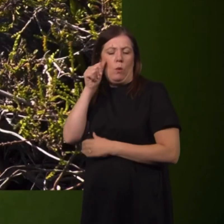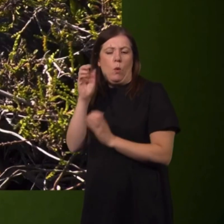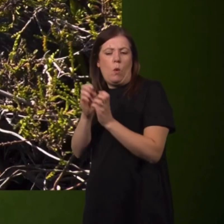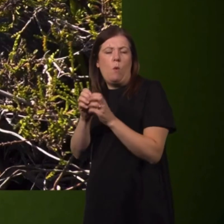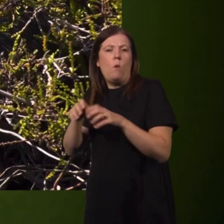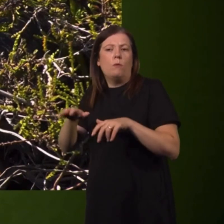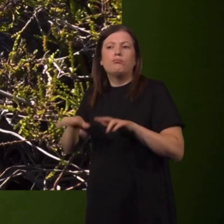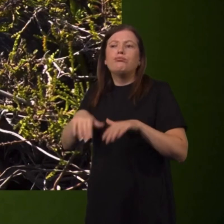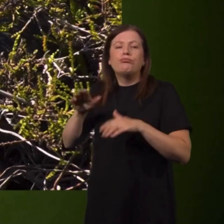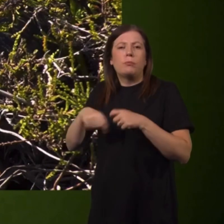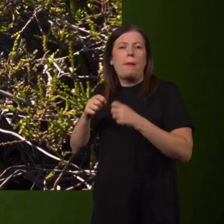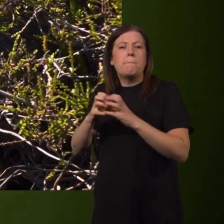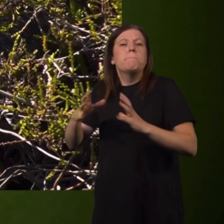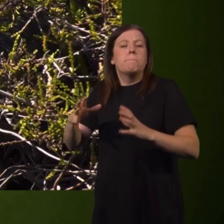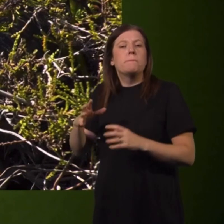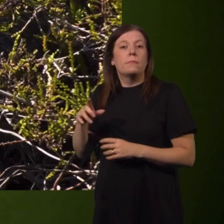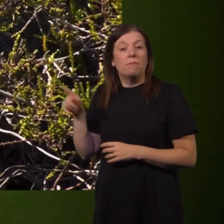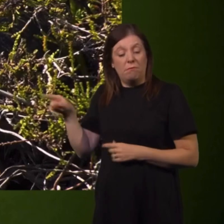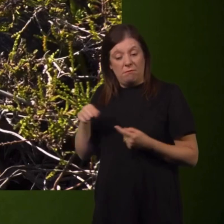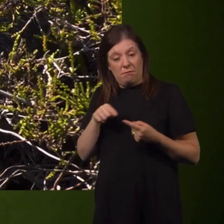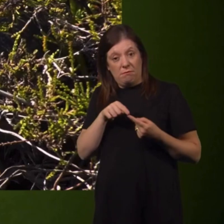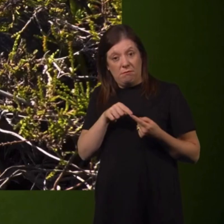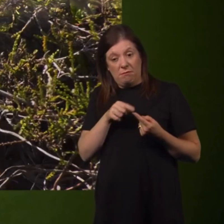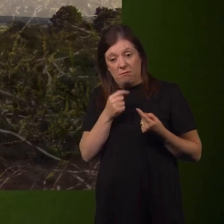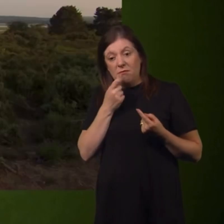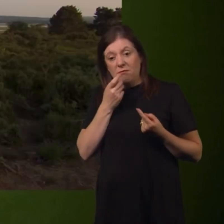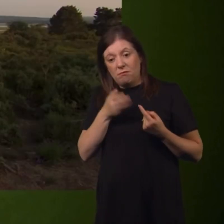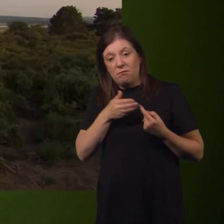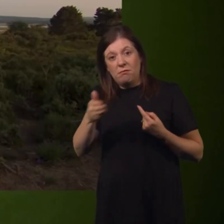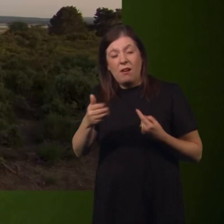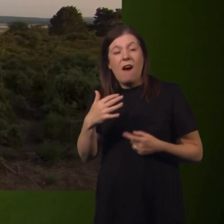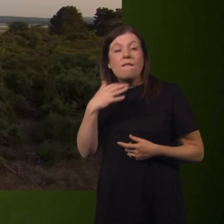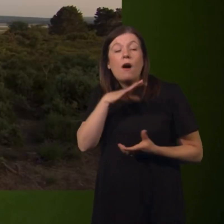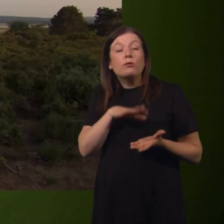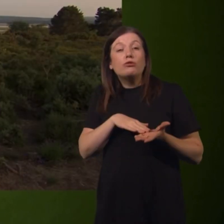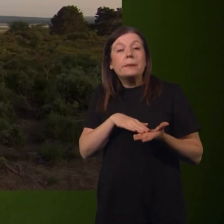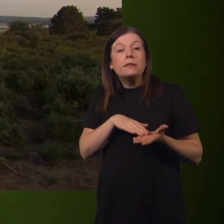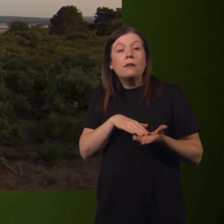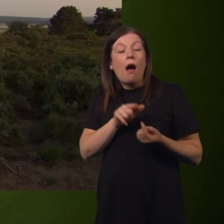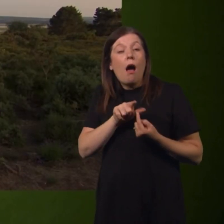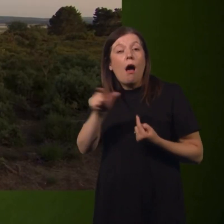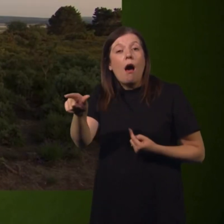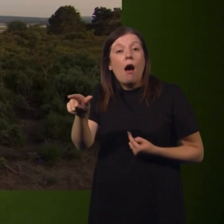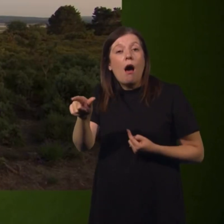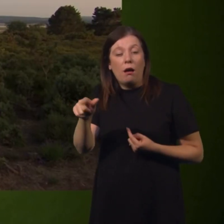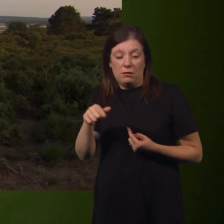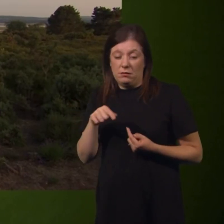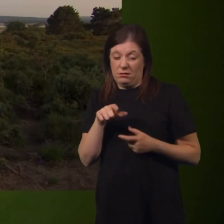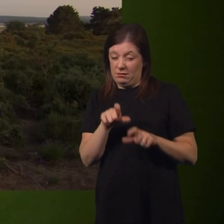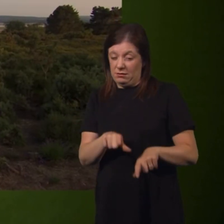10 days, these young birds can move up to 500 metres or more, so it won't be hanging